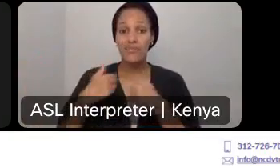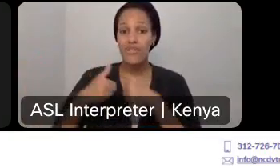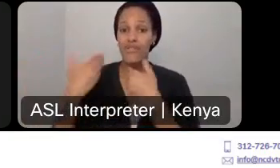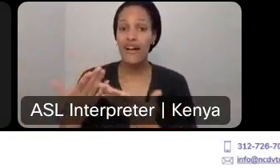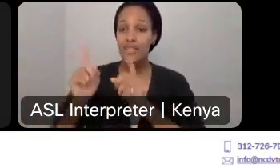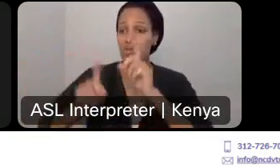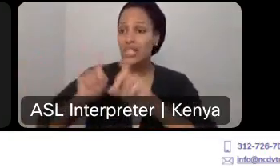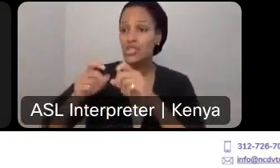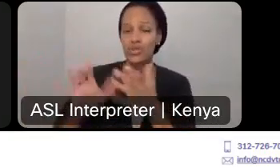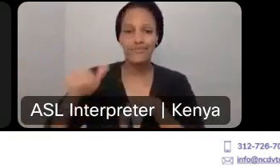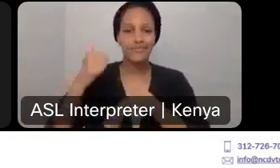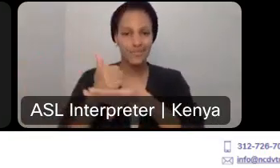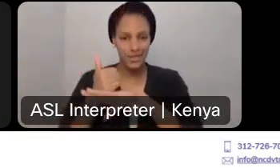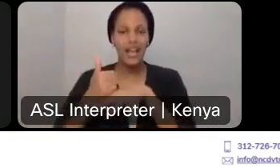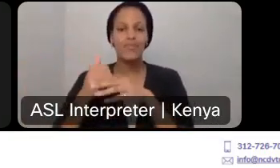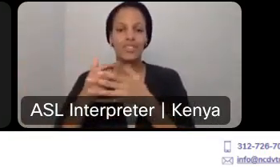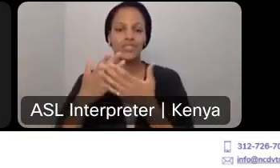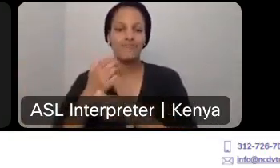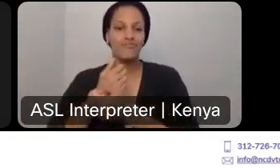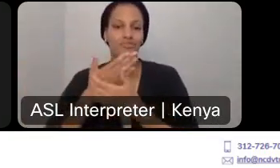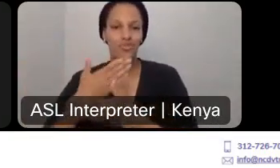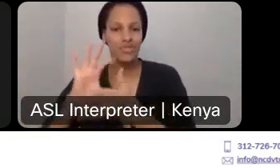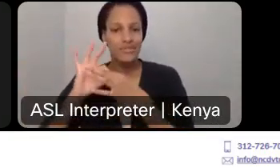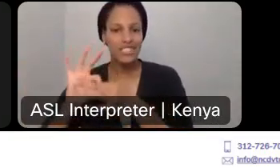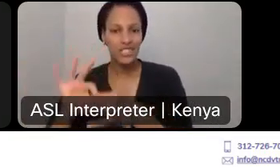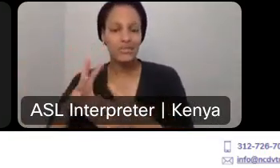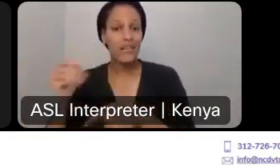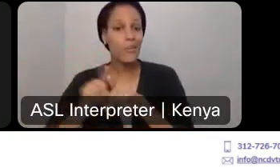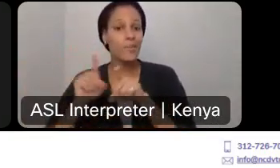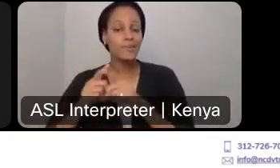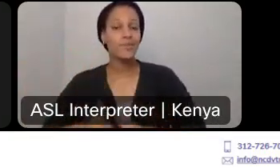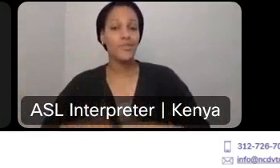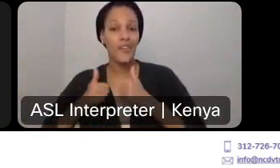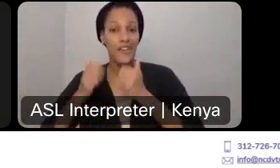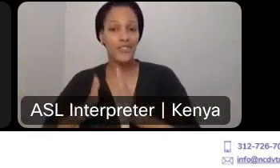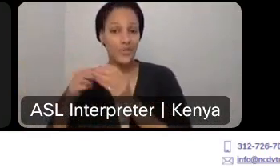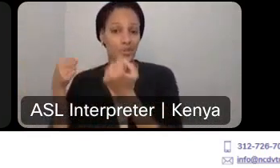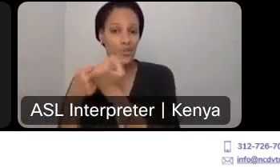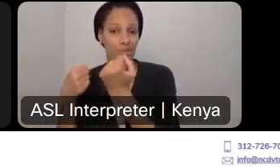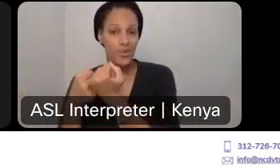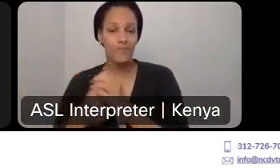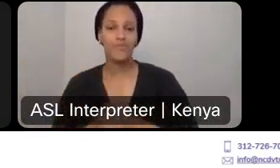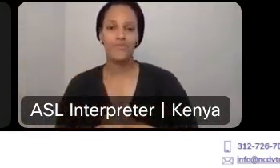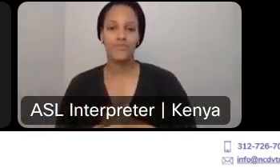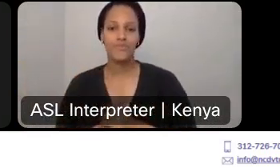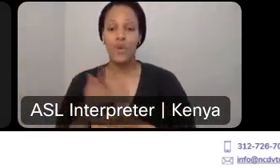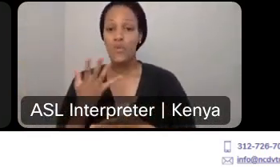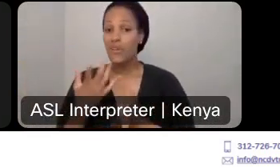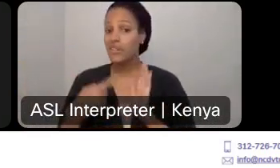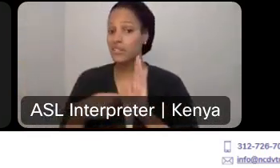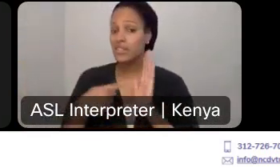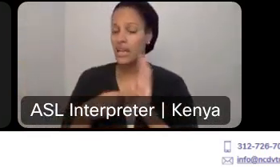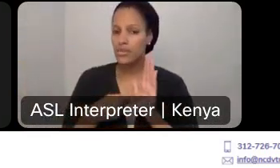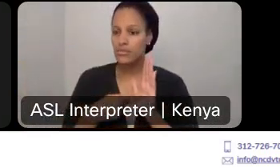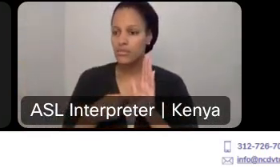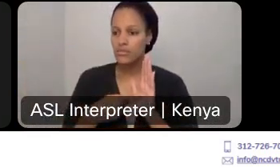create survivor-led support. For example, what tends to add to your stress or